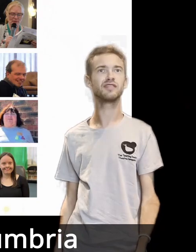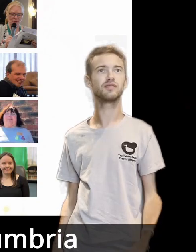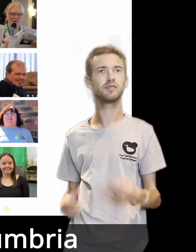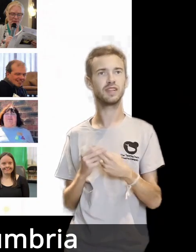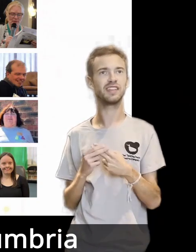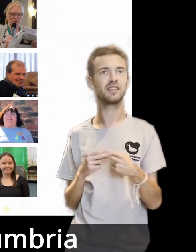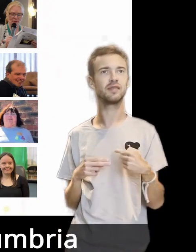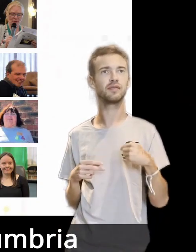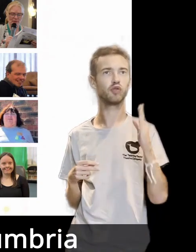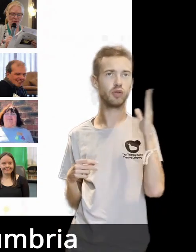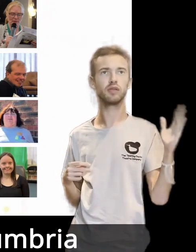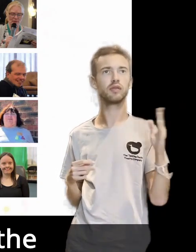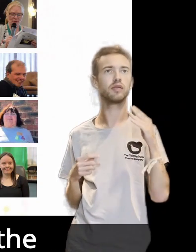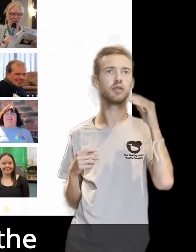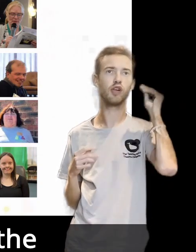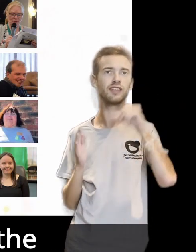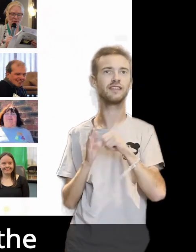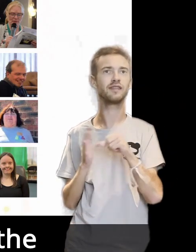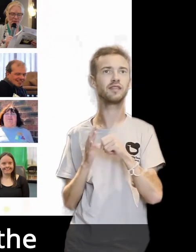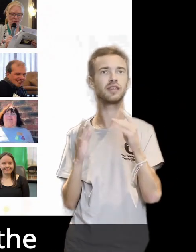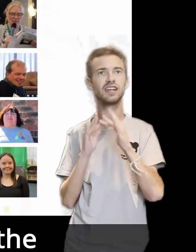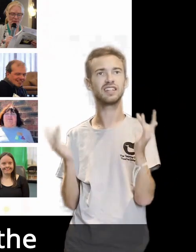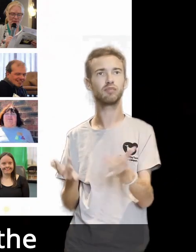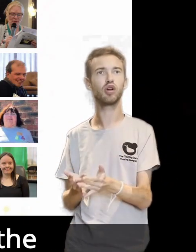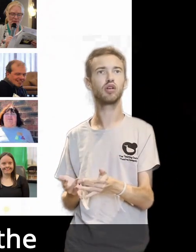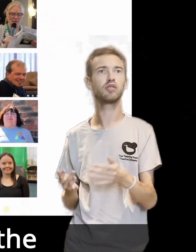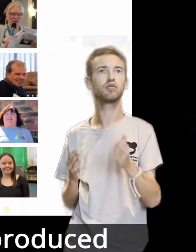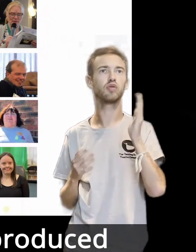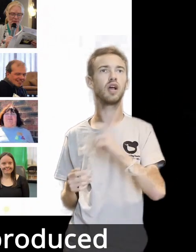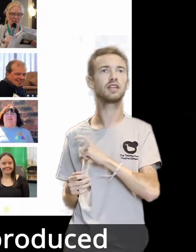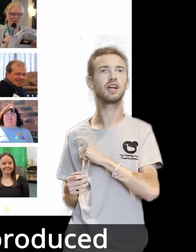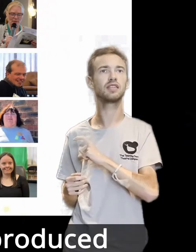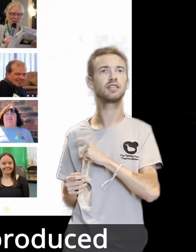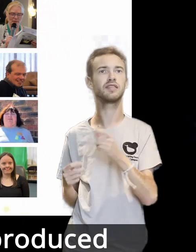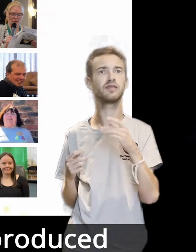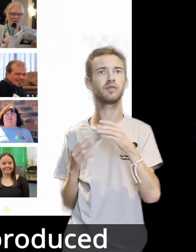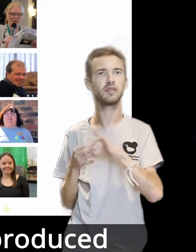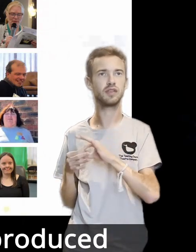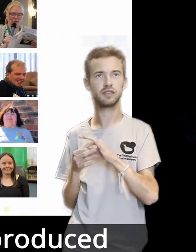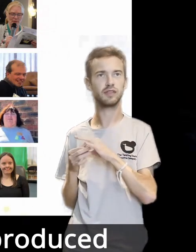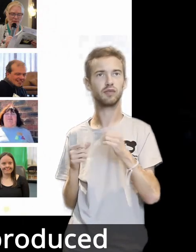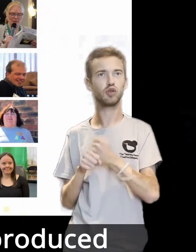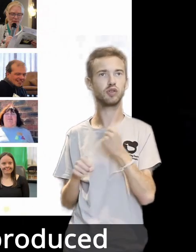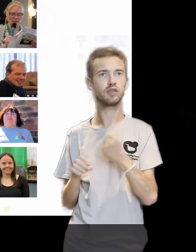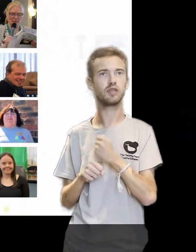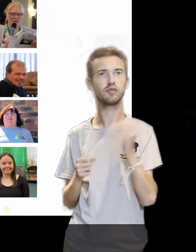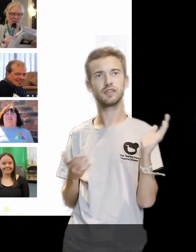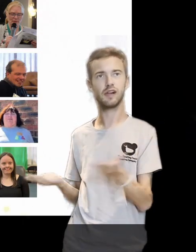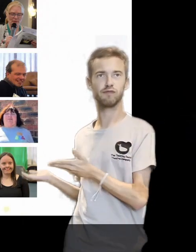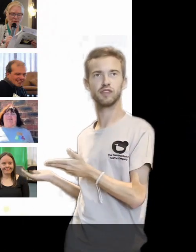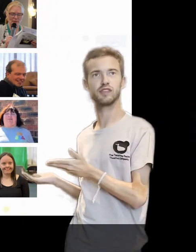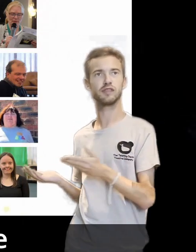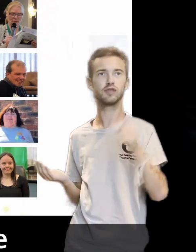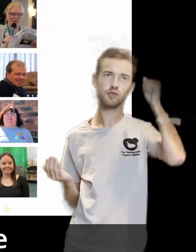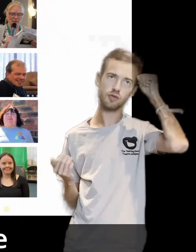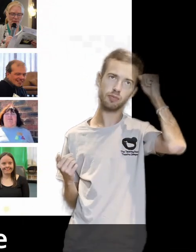Together with the North East and Cumbria Learning Disability Network and the Northern Cancer Alliance, we have co-produced and now delivered